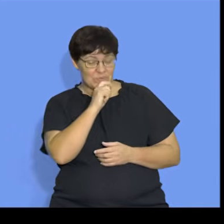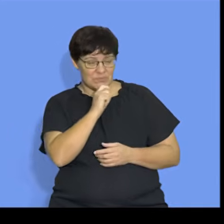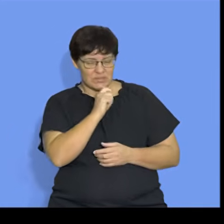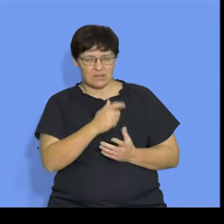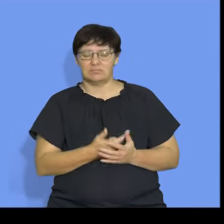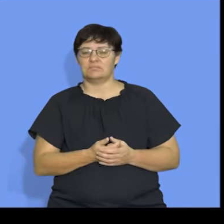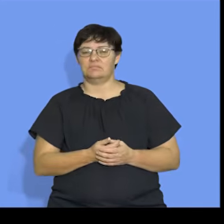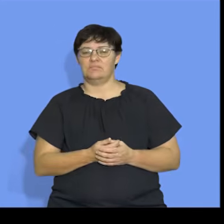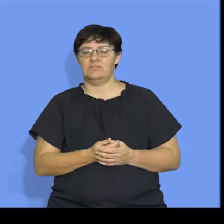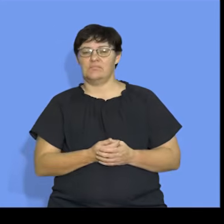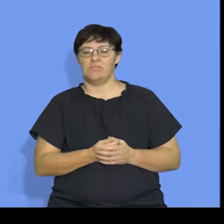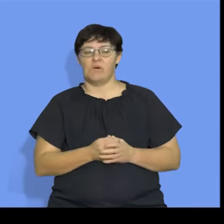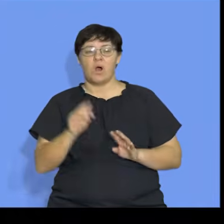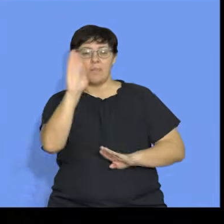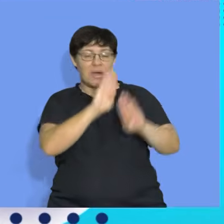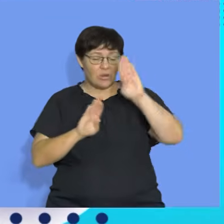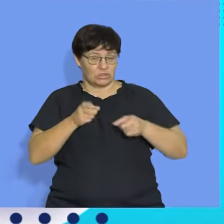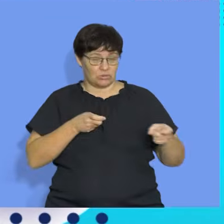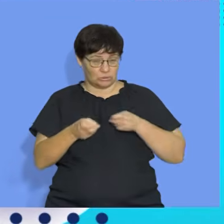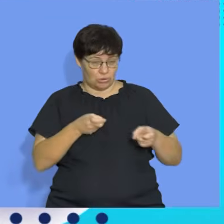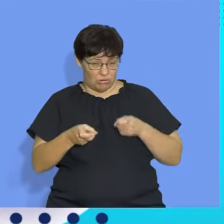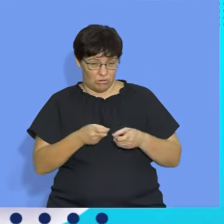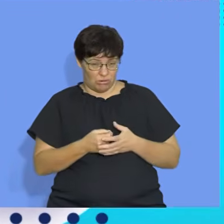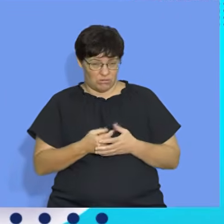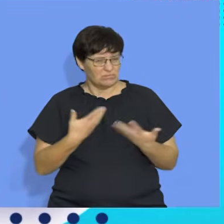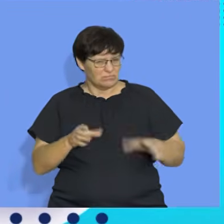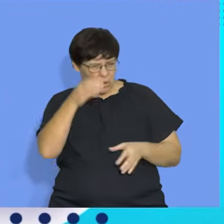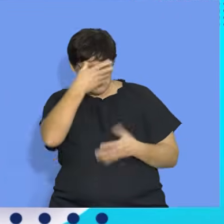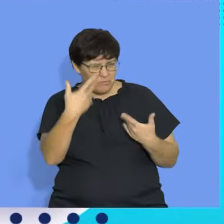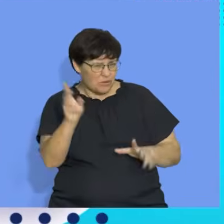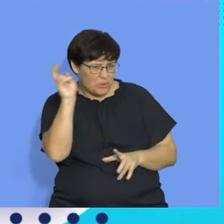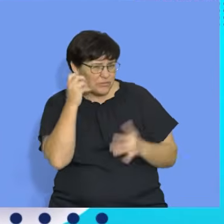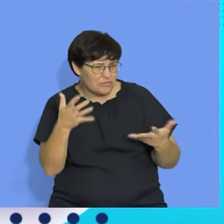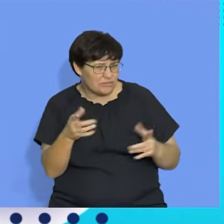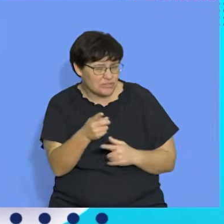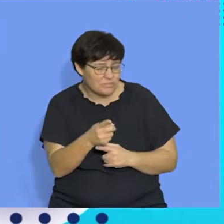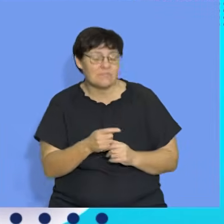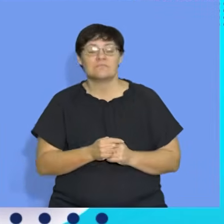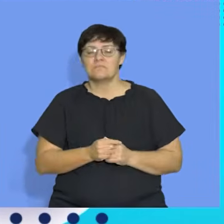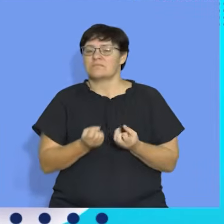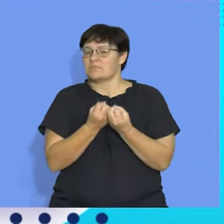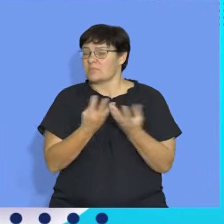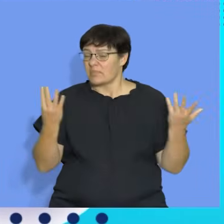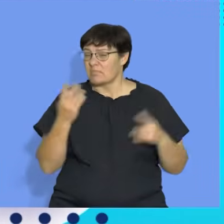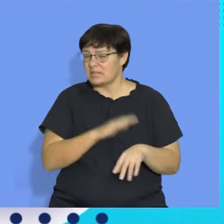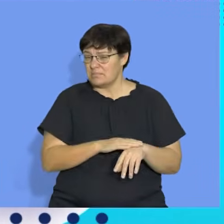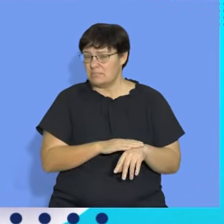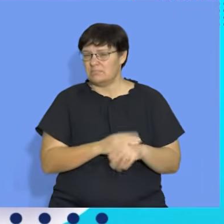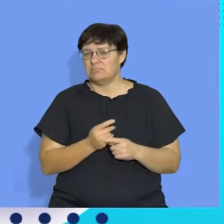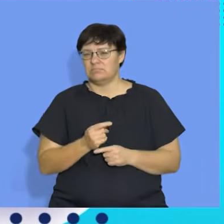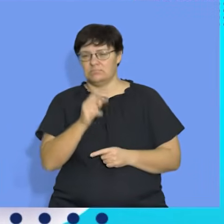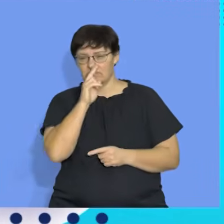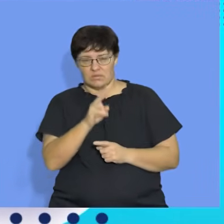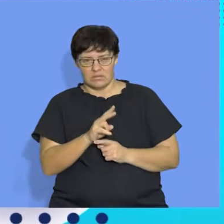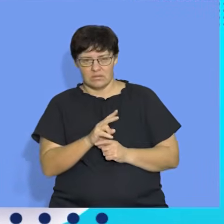right, is biological control. I don't know if you've ever heard of this concept before, but very often when we looked at here,